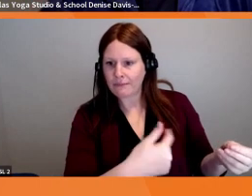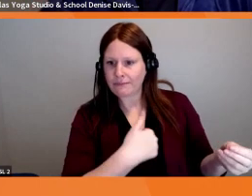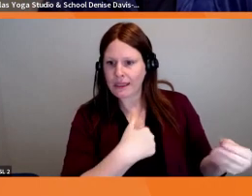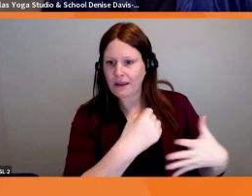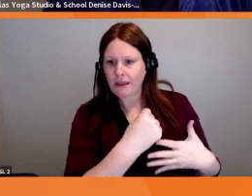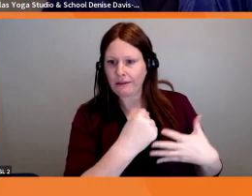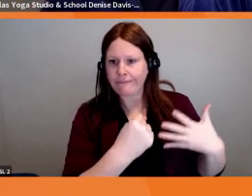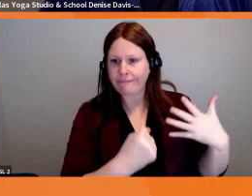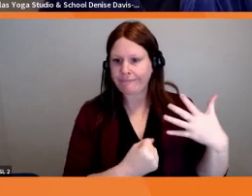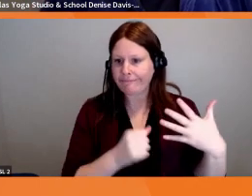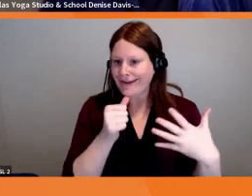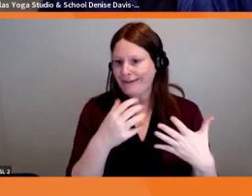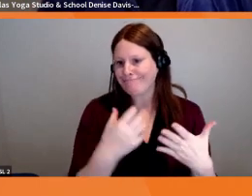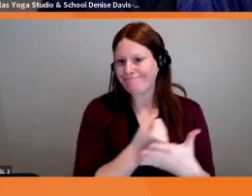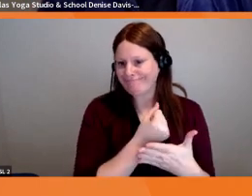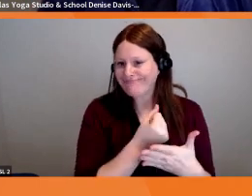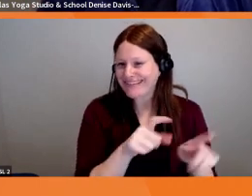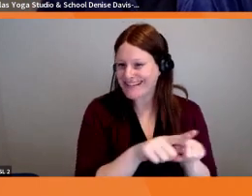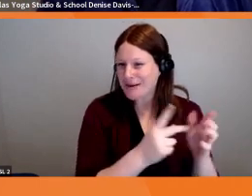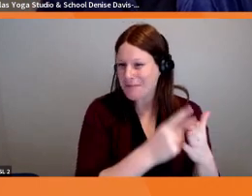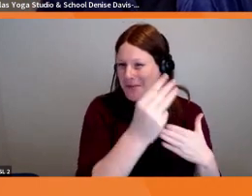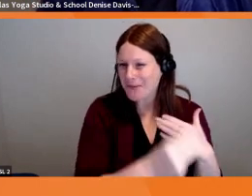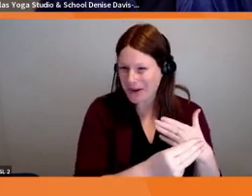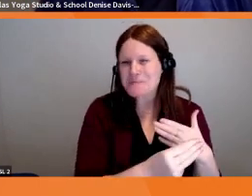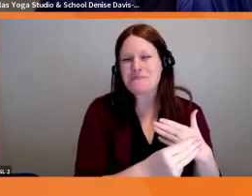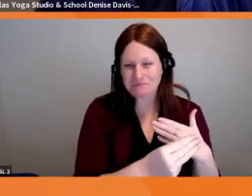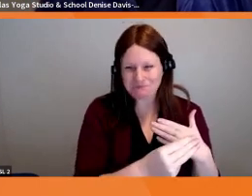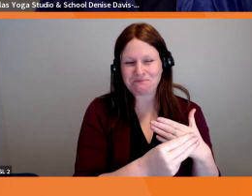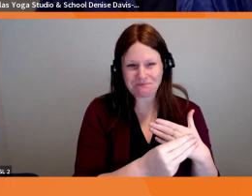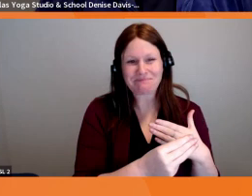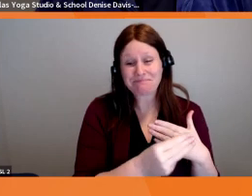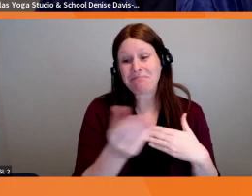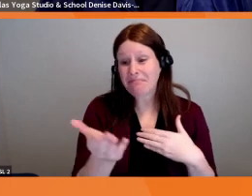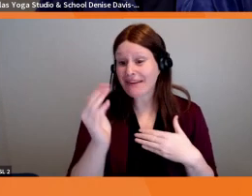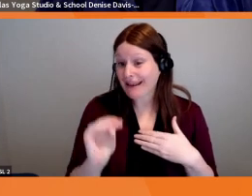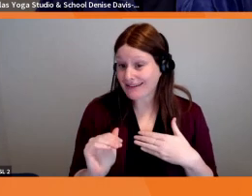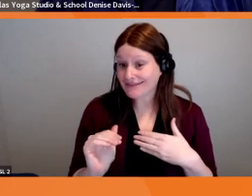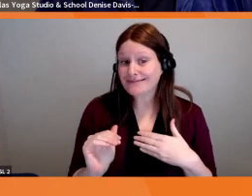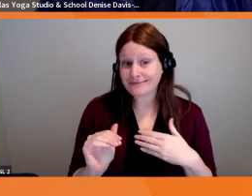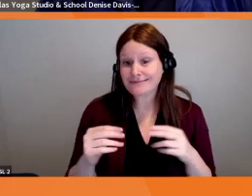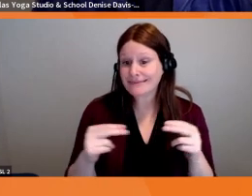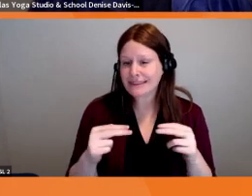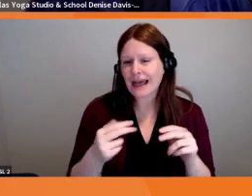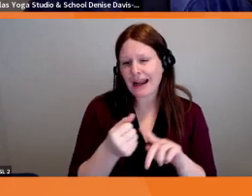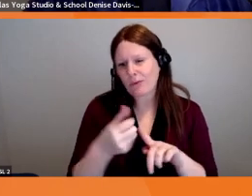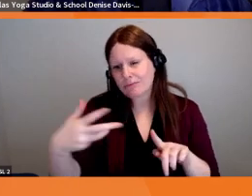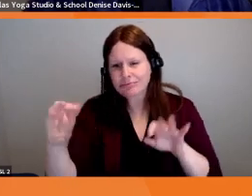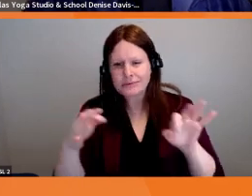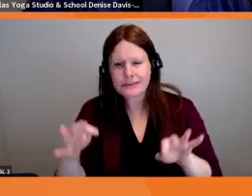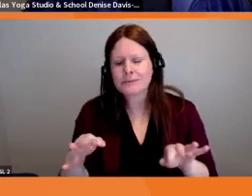of it ourselves. And so that's a little bit about what we're going to do next, is talk a little bit about what we can